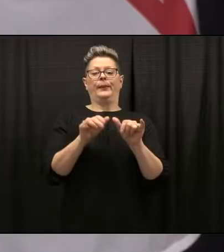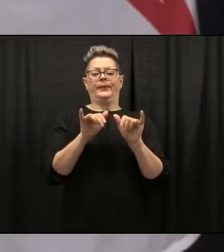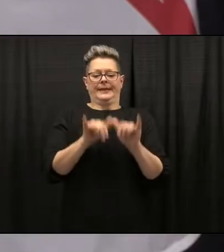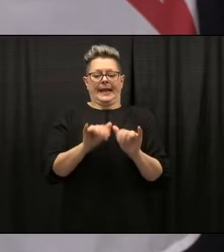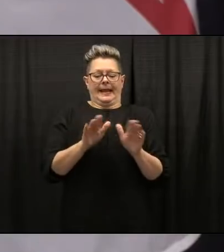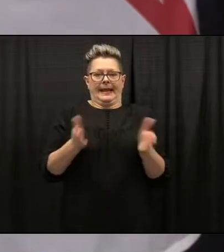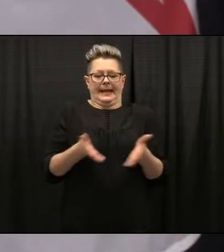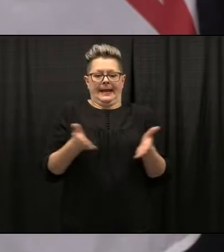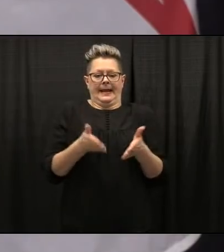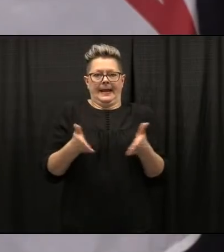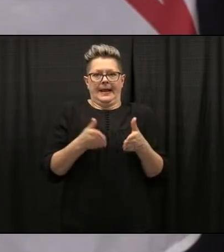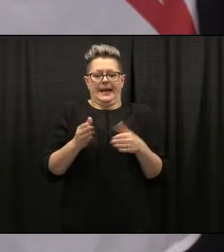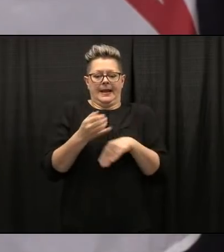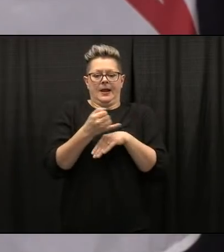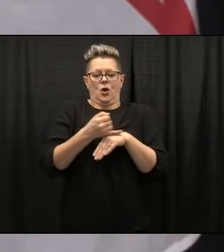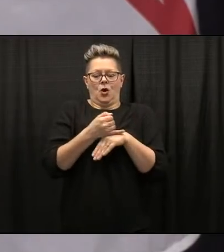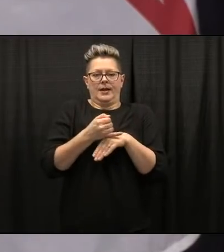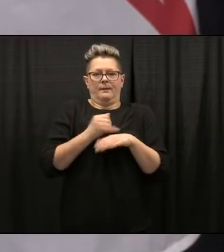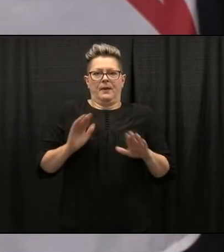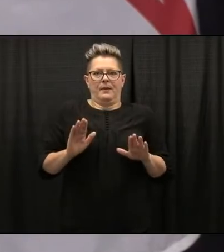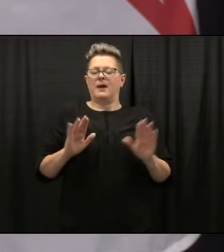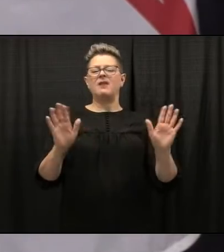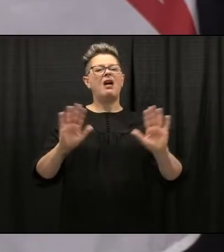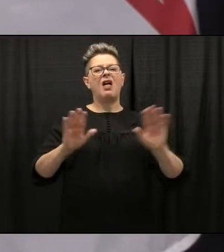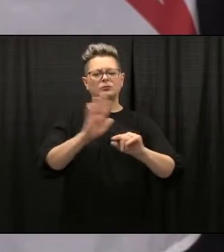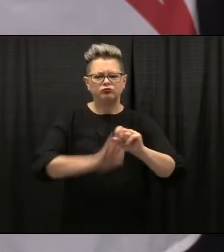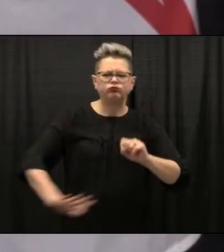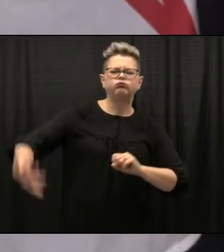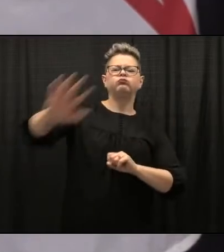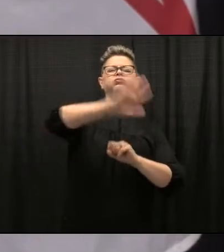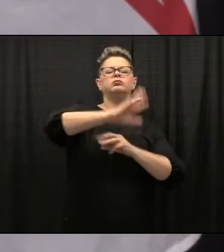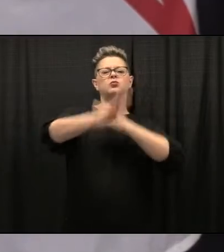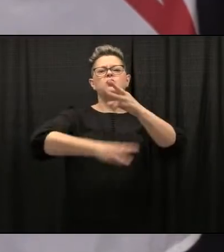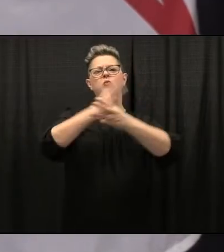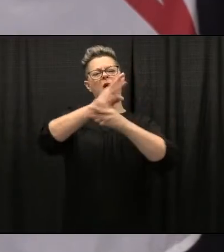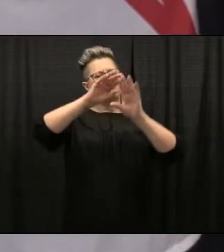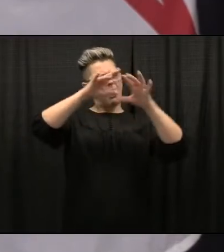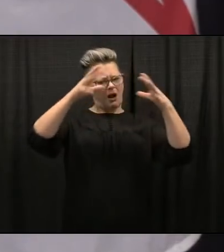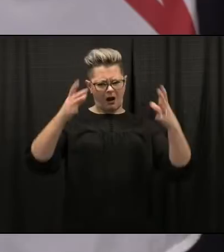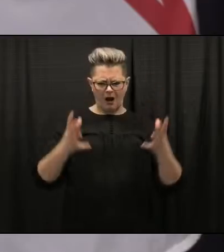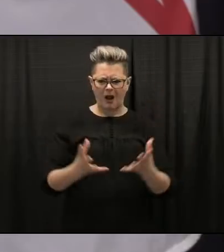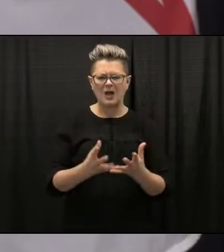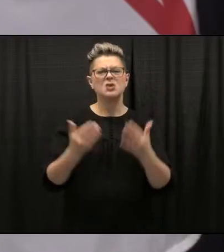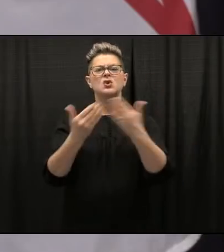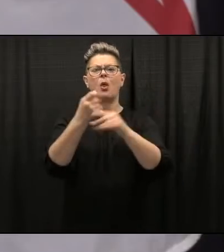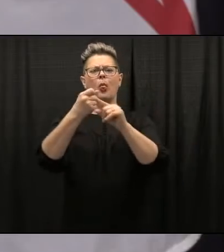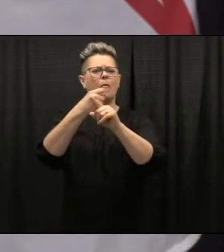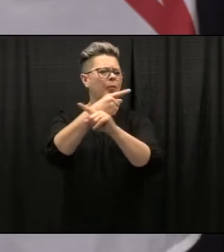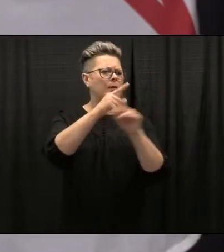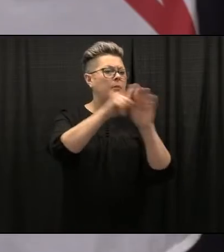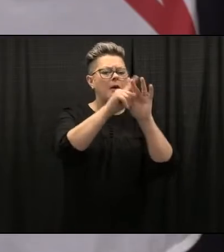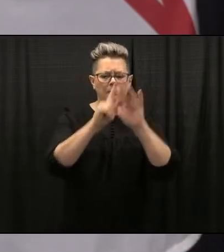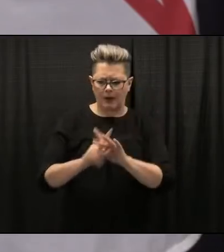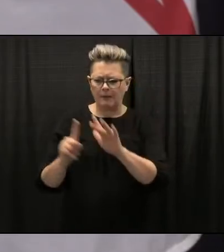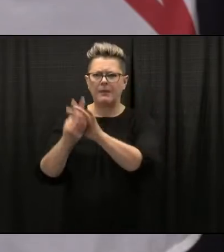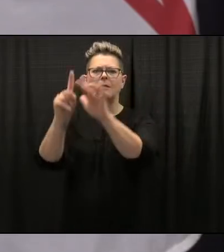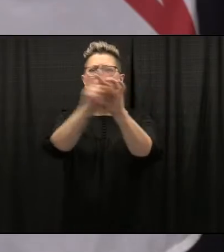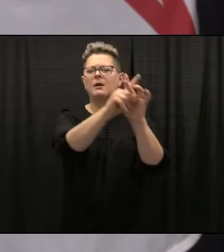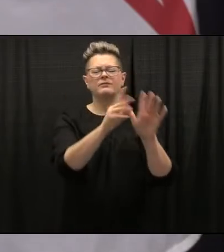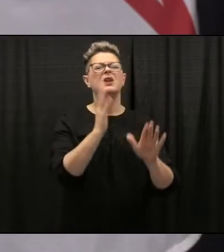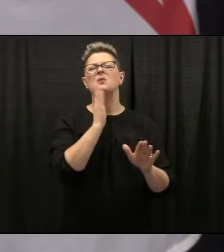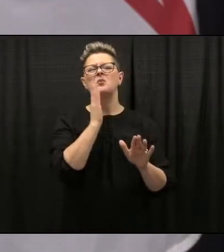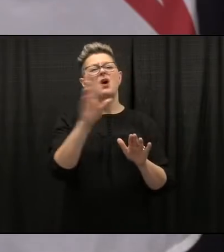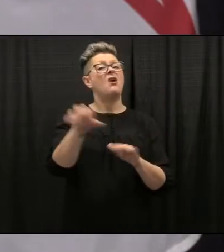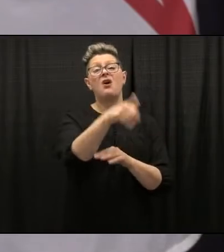and Labrador. It exists around the world, and as we've seen, new variants can creep up. And in all likelihood, there will be other variants.